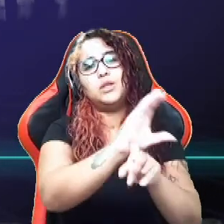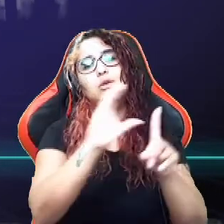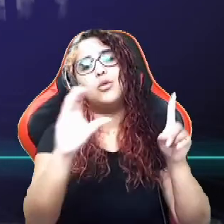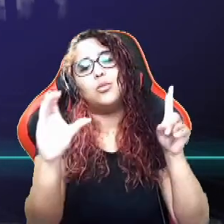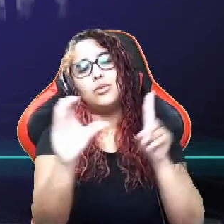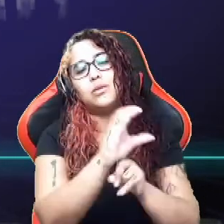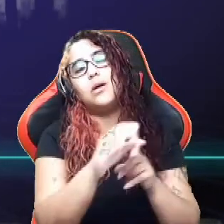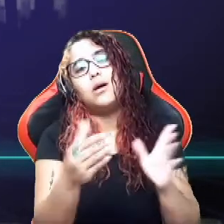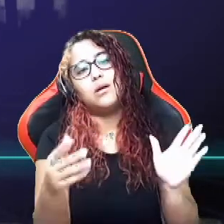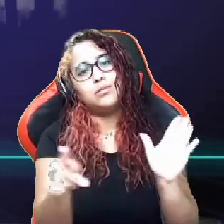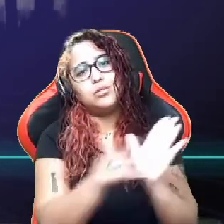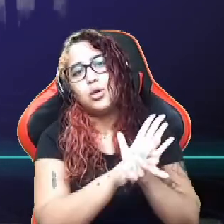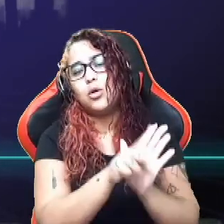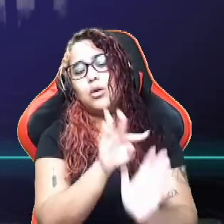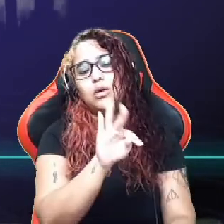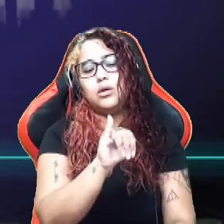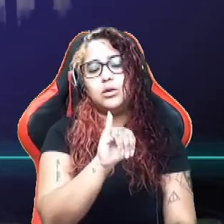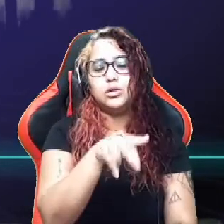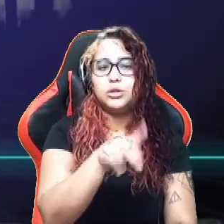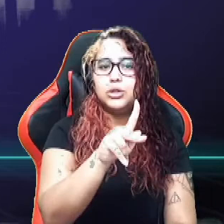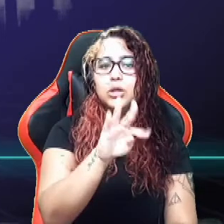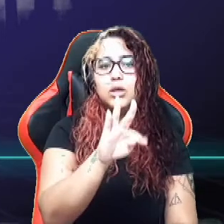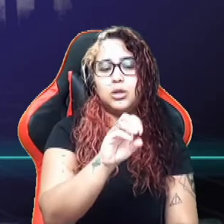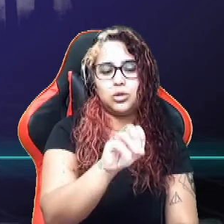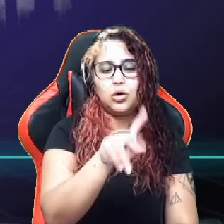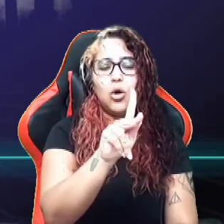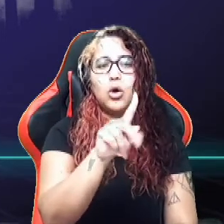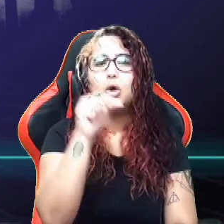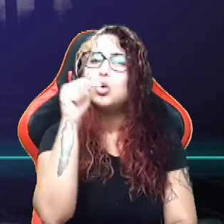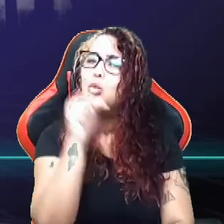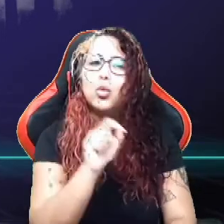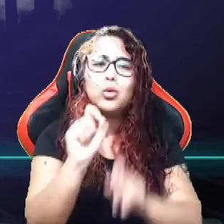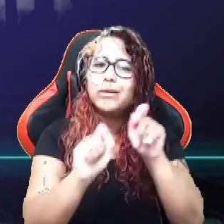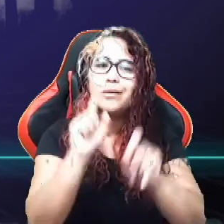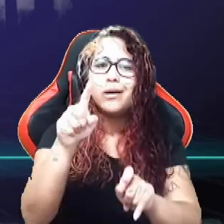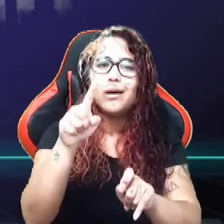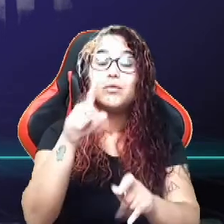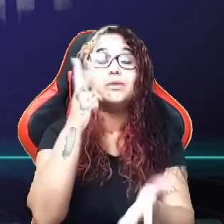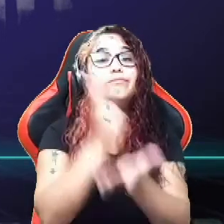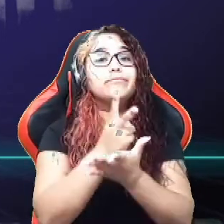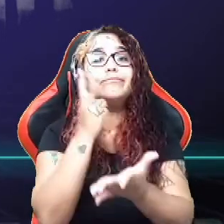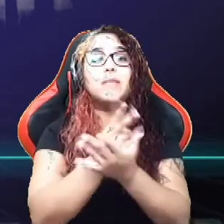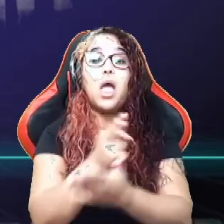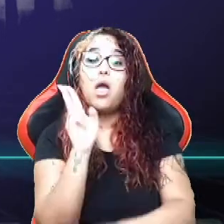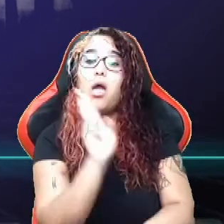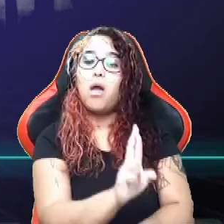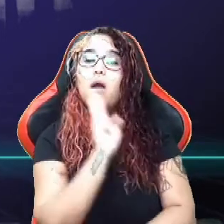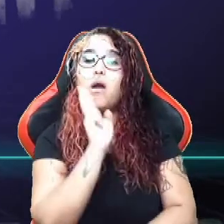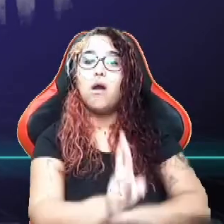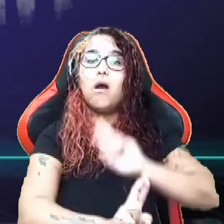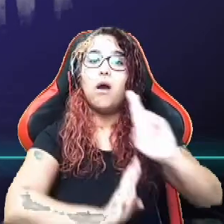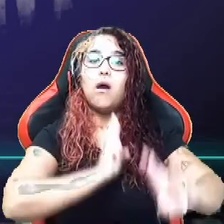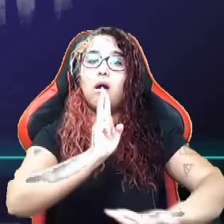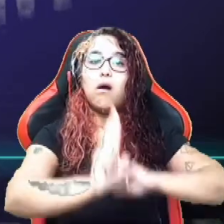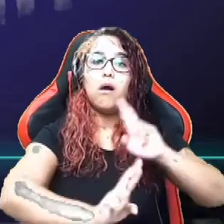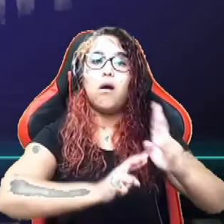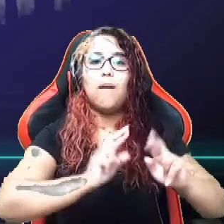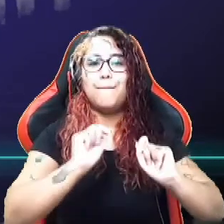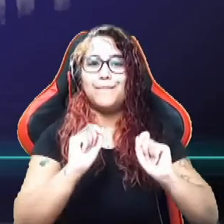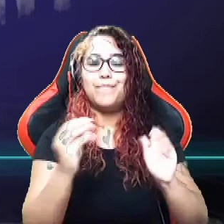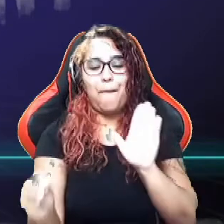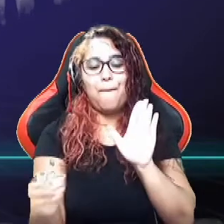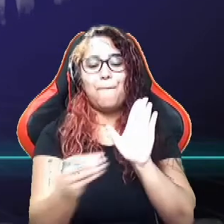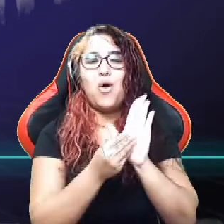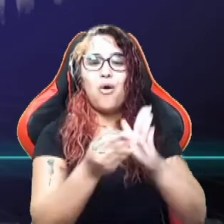this community. By that, I mean that you should be replying to comments, you should be